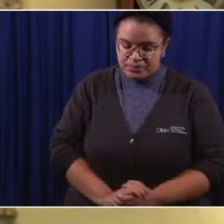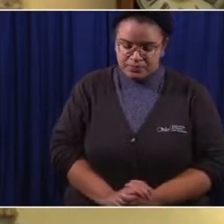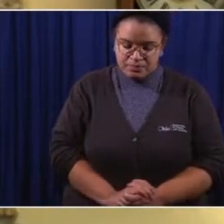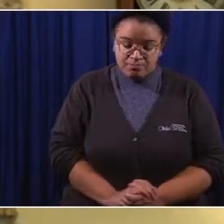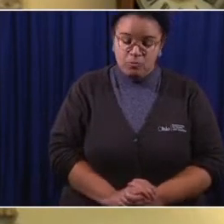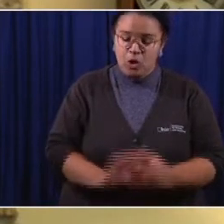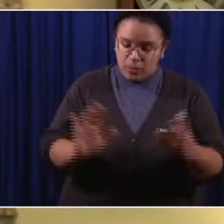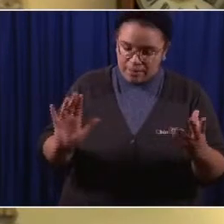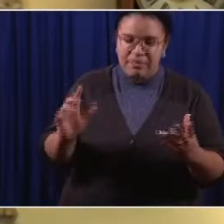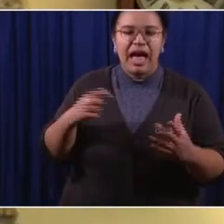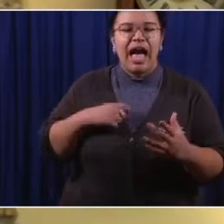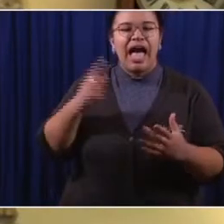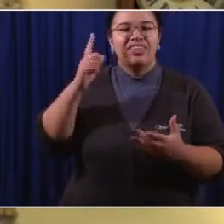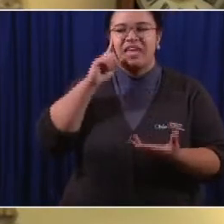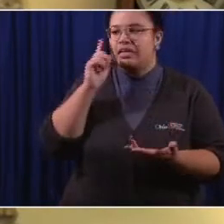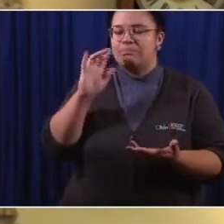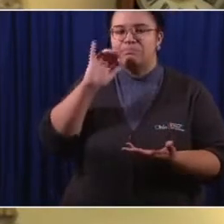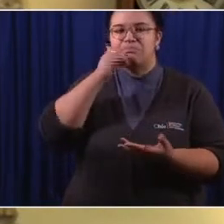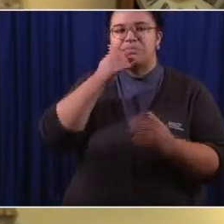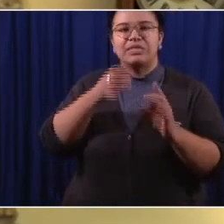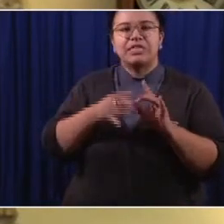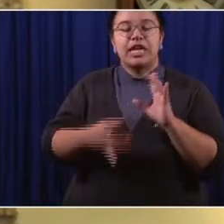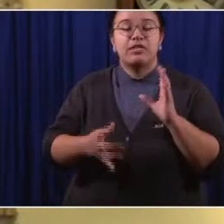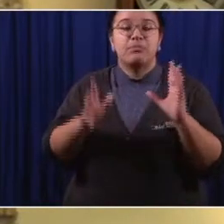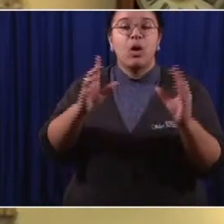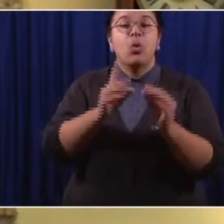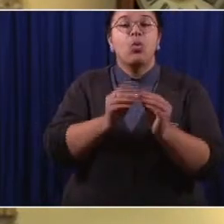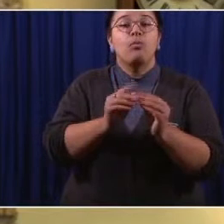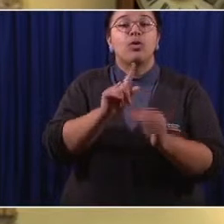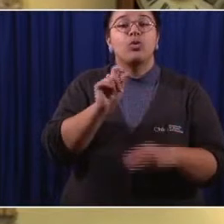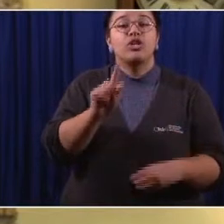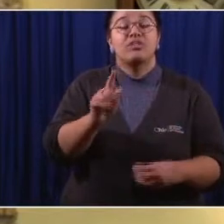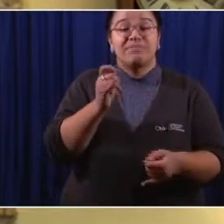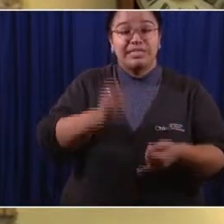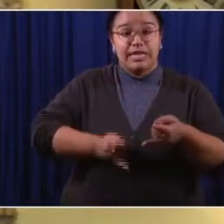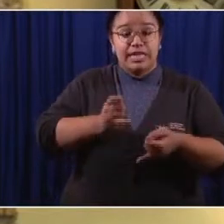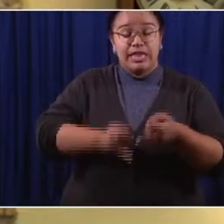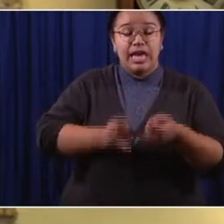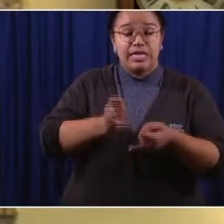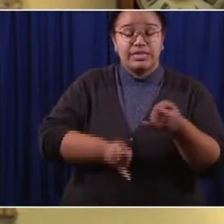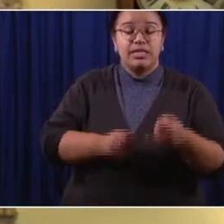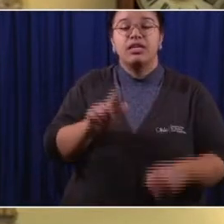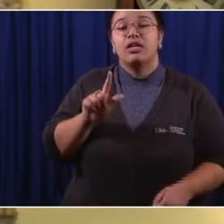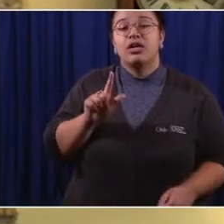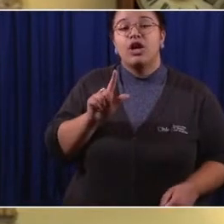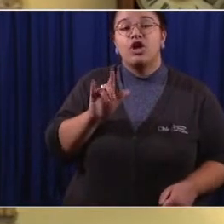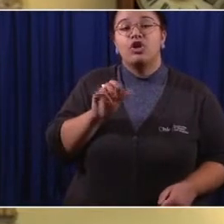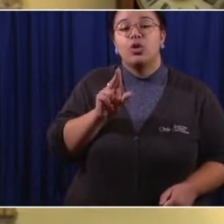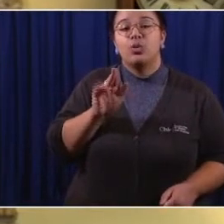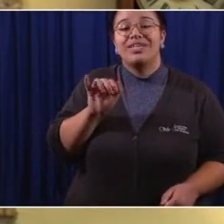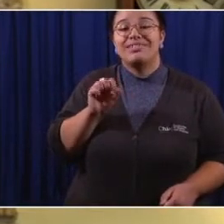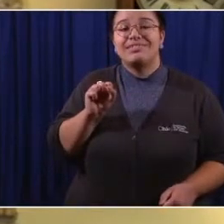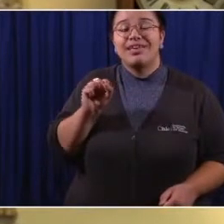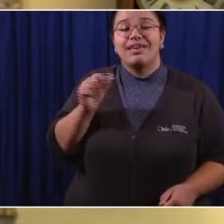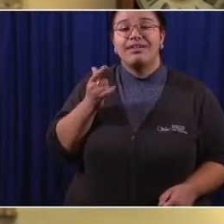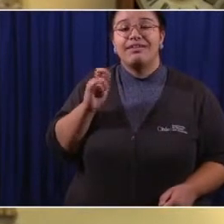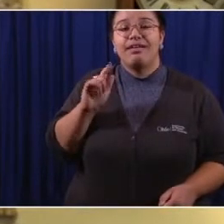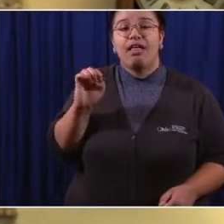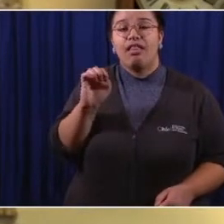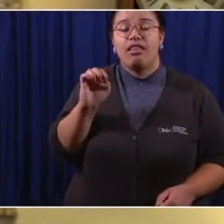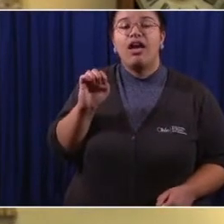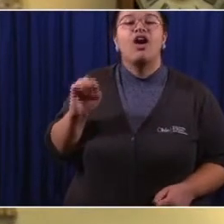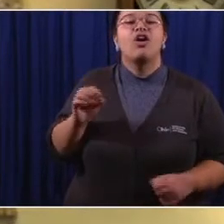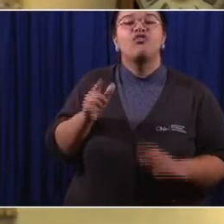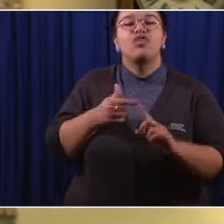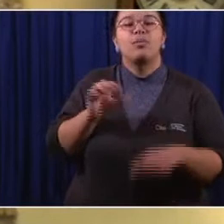All right, I think we lost Shane again, but we have one more question for you, Governor, and the last question will be Luis Gill from Ohio Latino